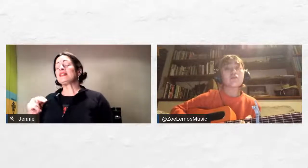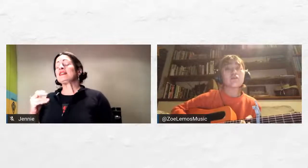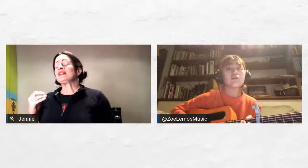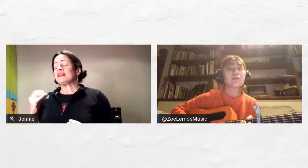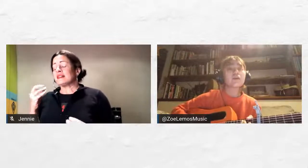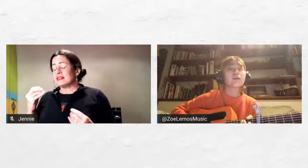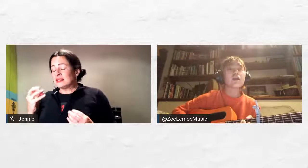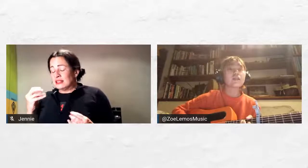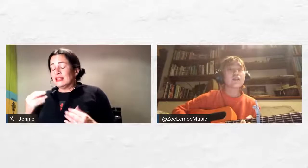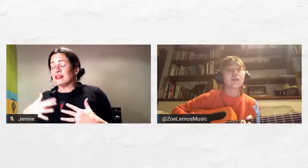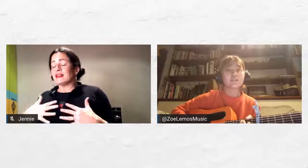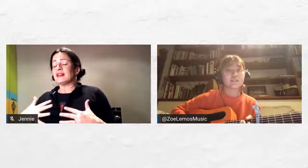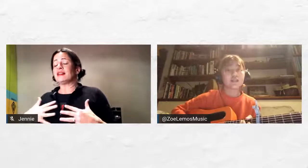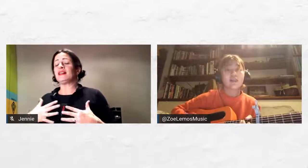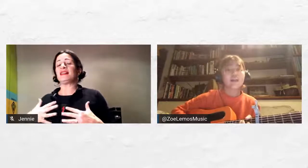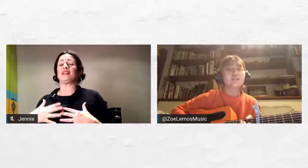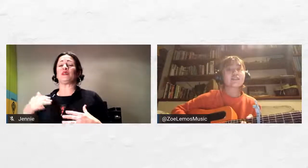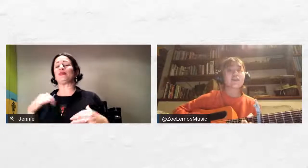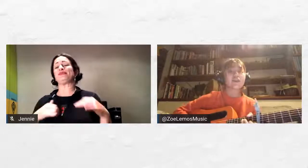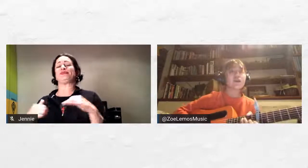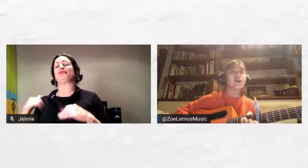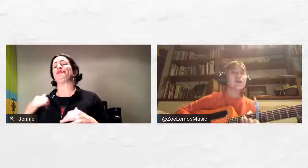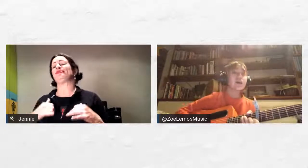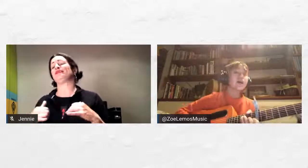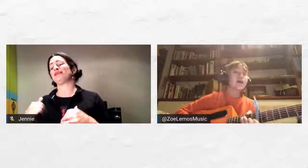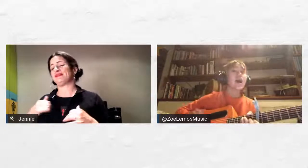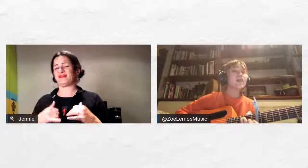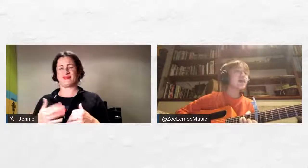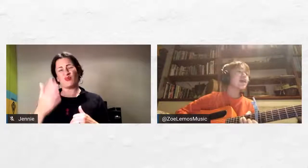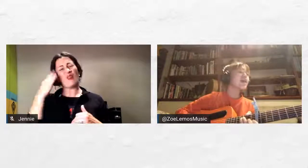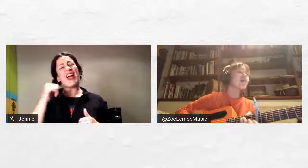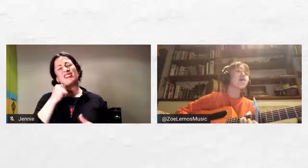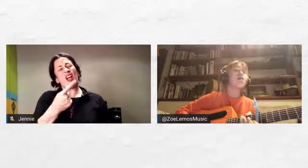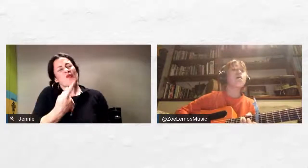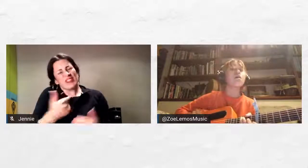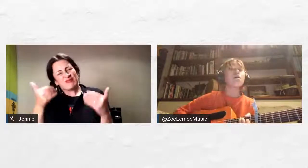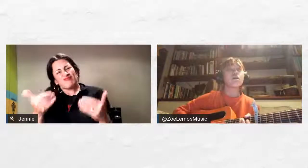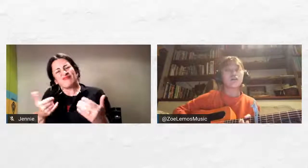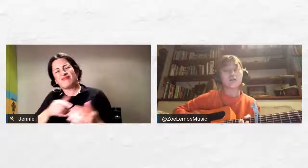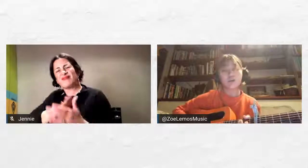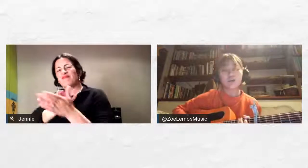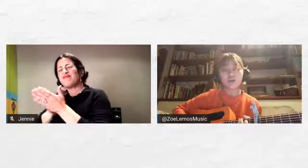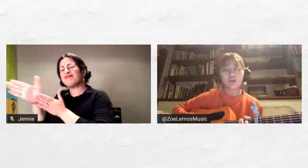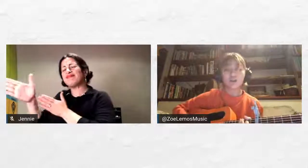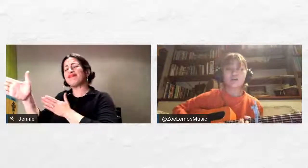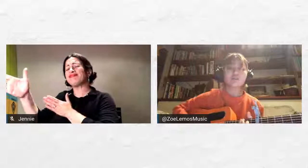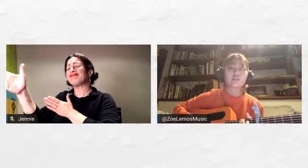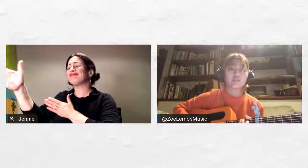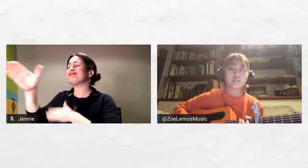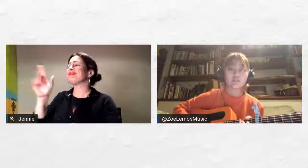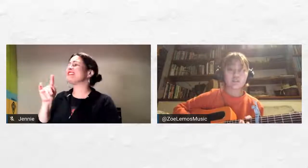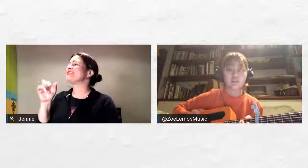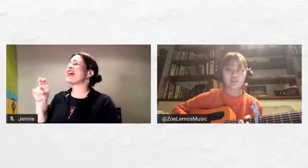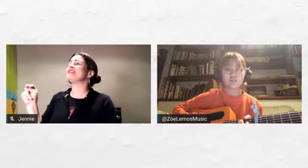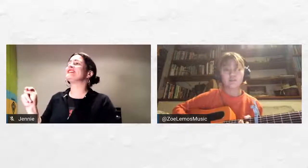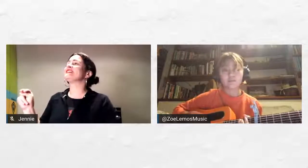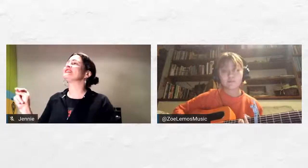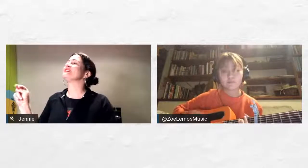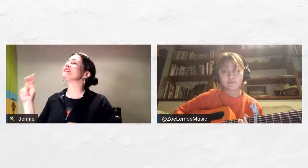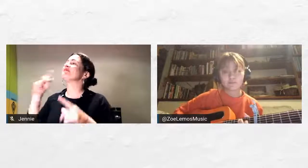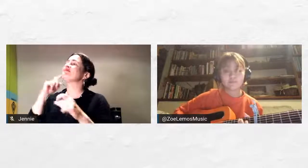me. You, me, and Tennessee, let's get the hell out of here. Oh, Tennessee.